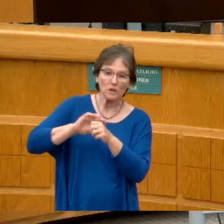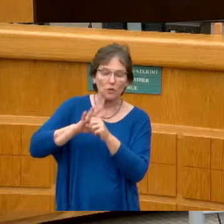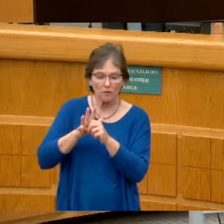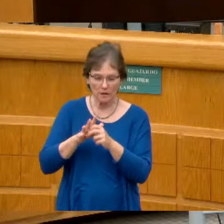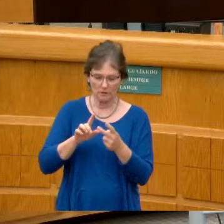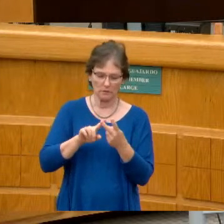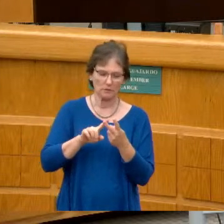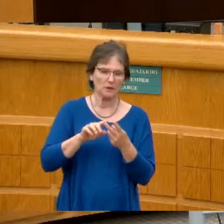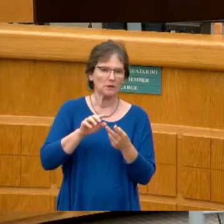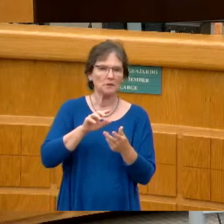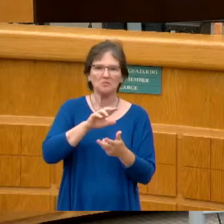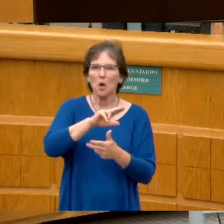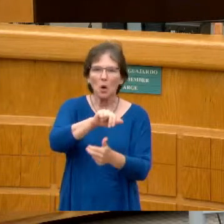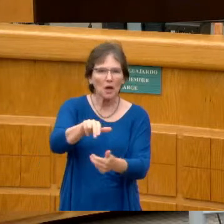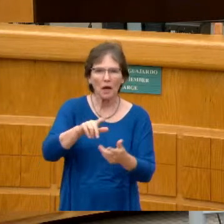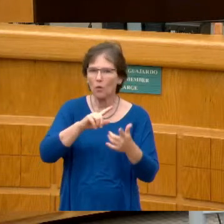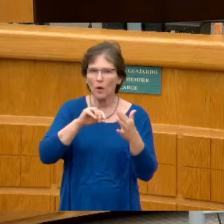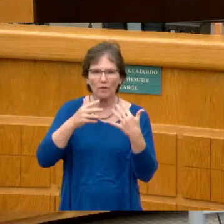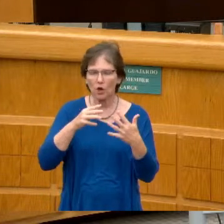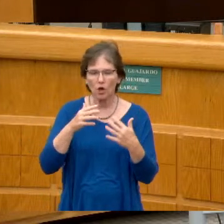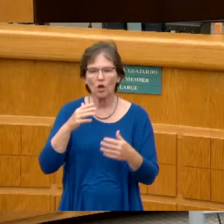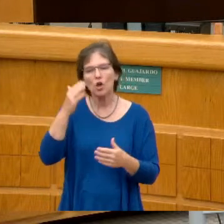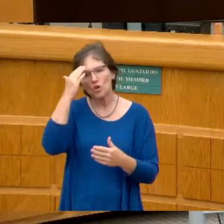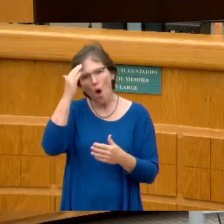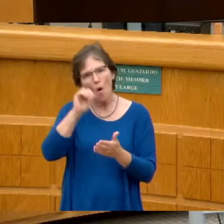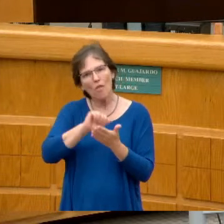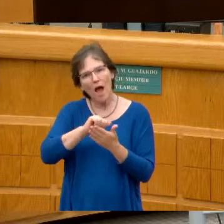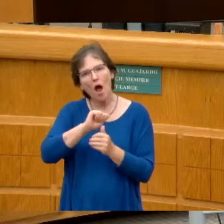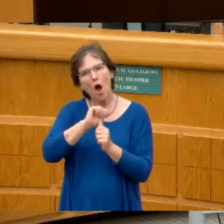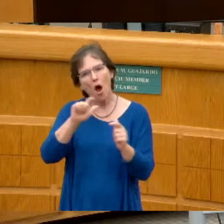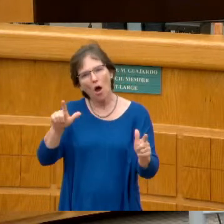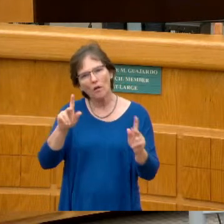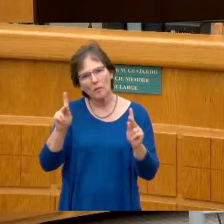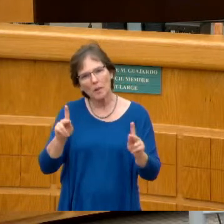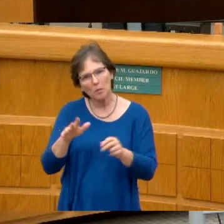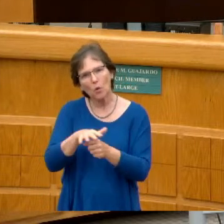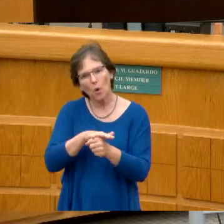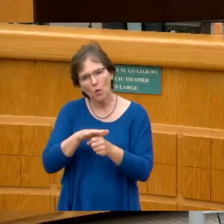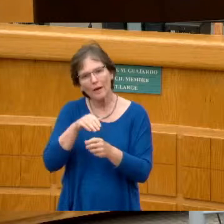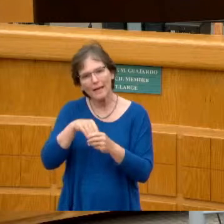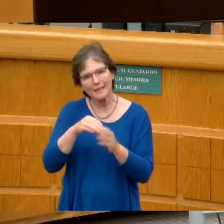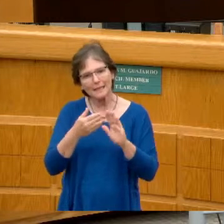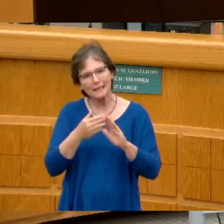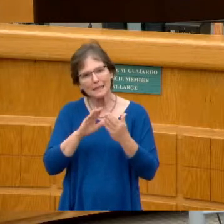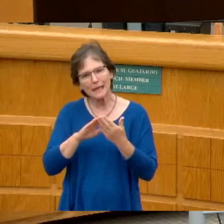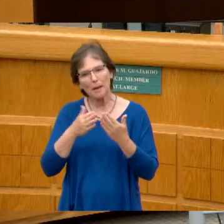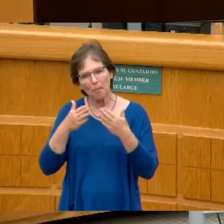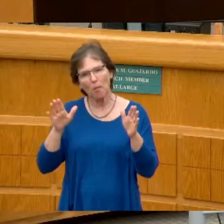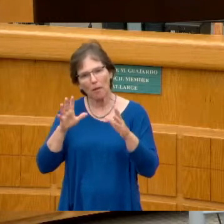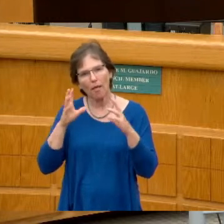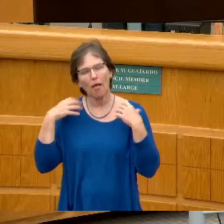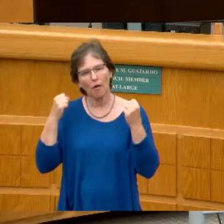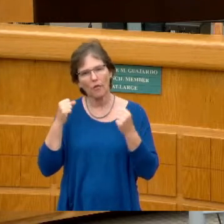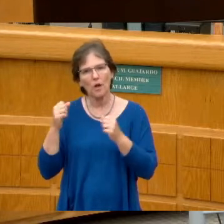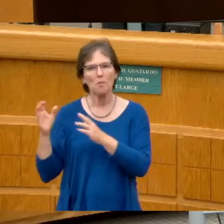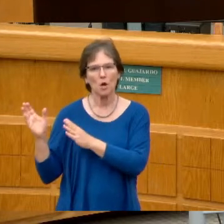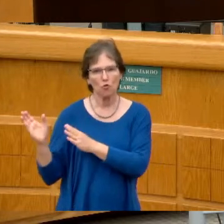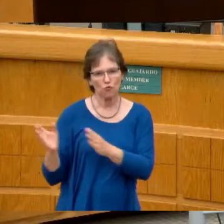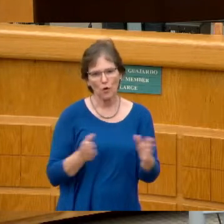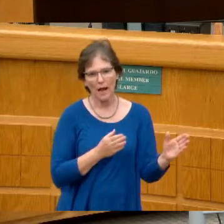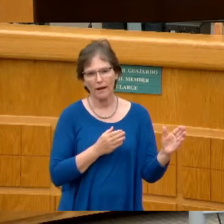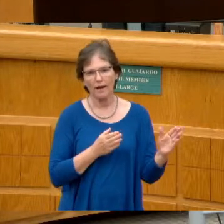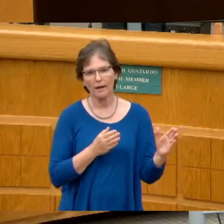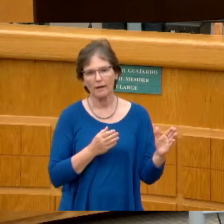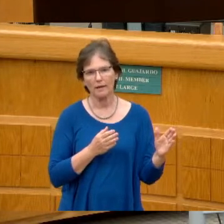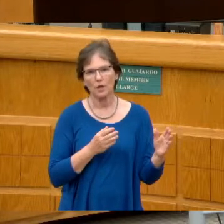ready. We are ready for anything that's presented to us in emergency management. Now, of course, I